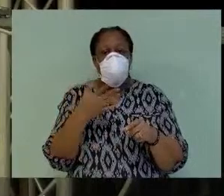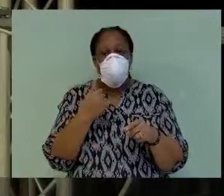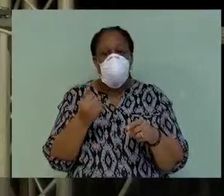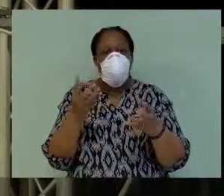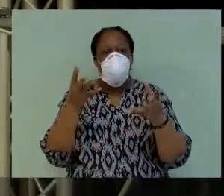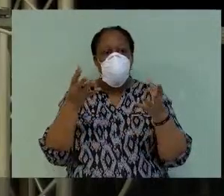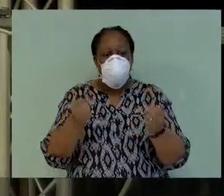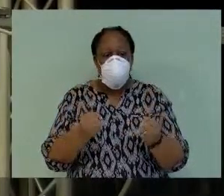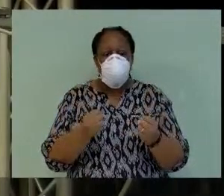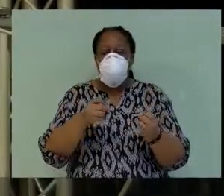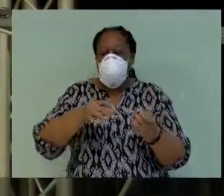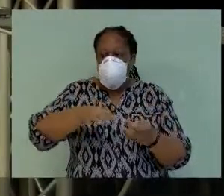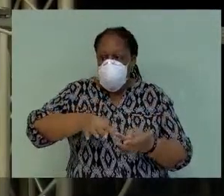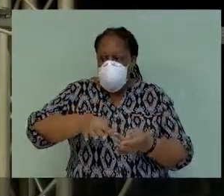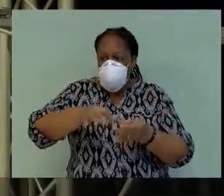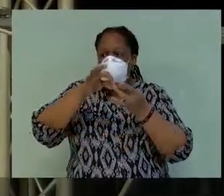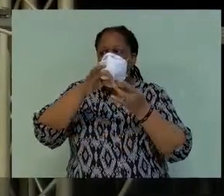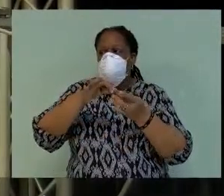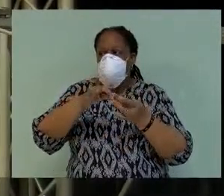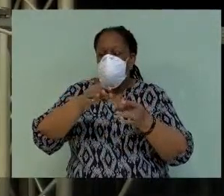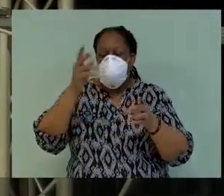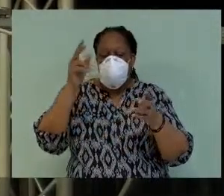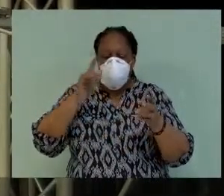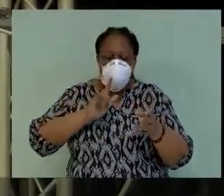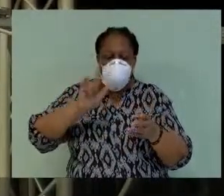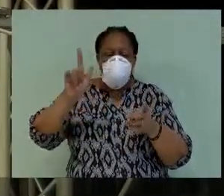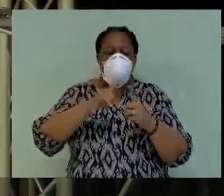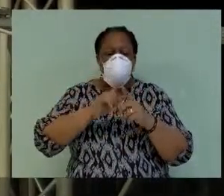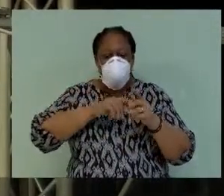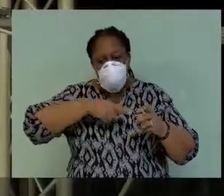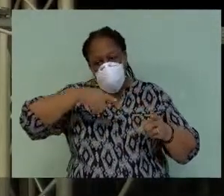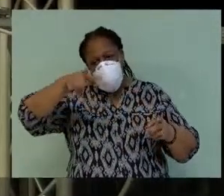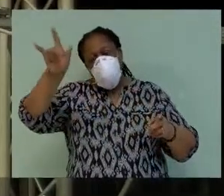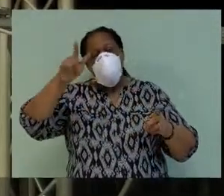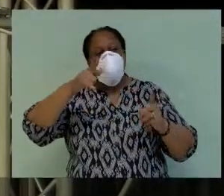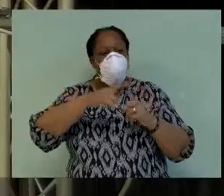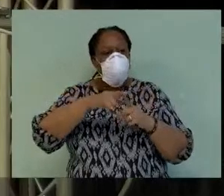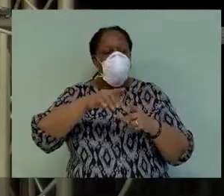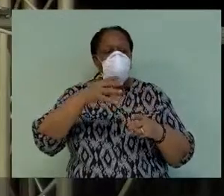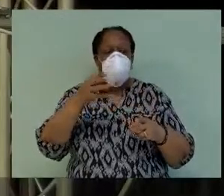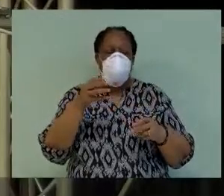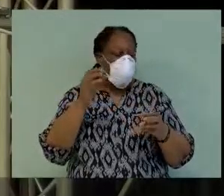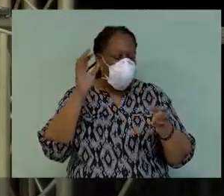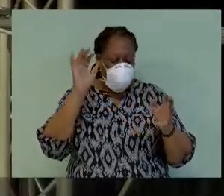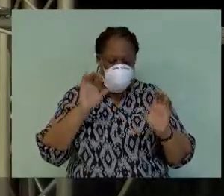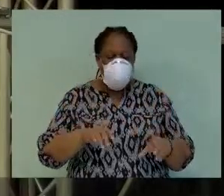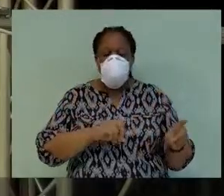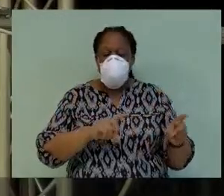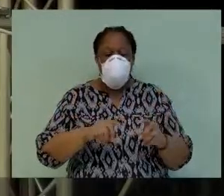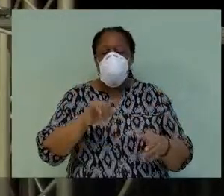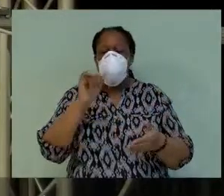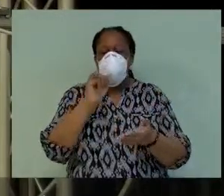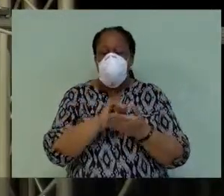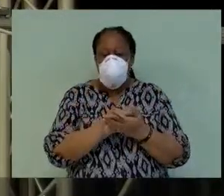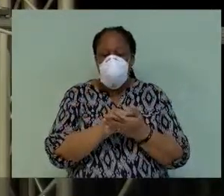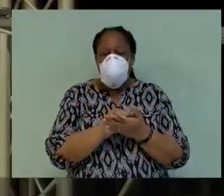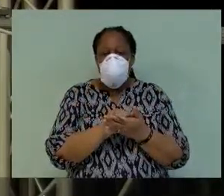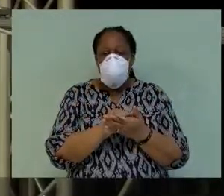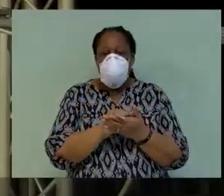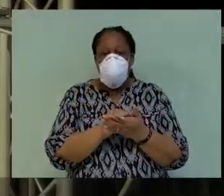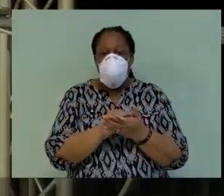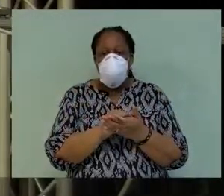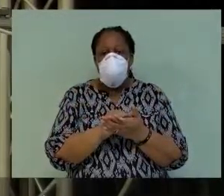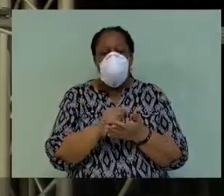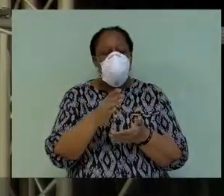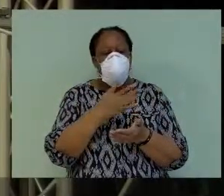special charter to leave the Federation, they just need to arrange that with the NEOC Task Force, Port